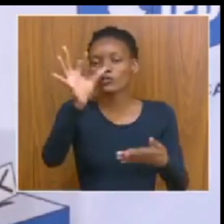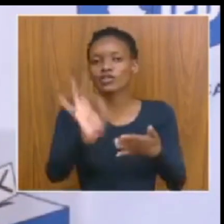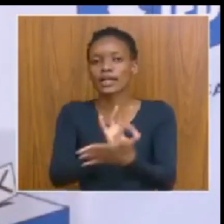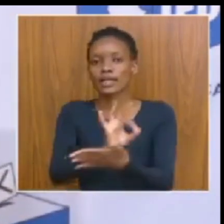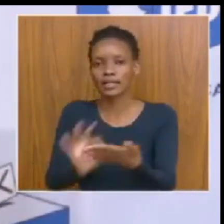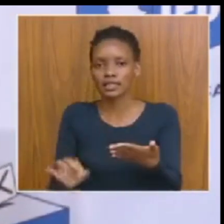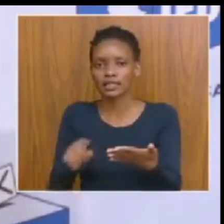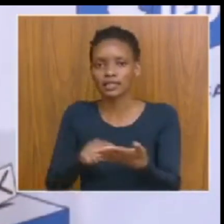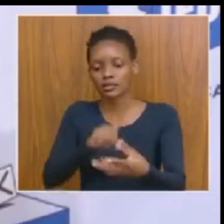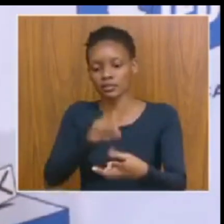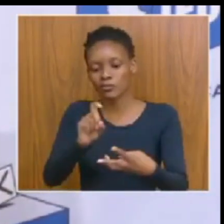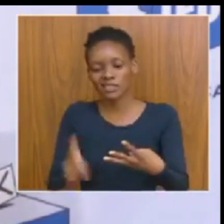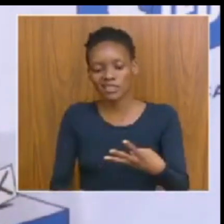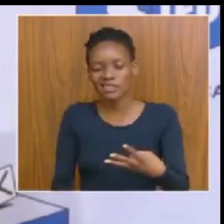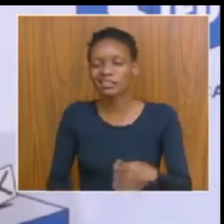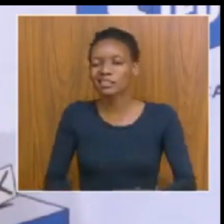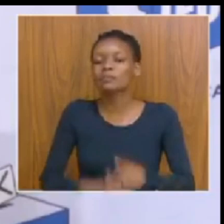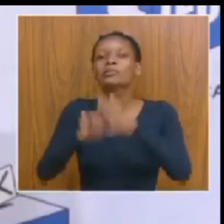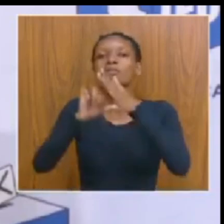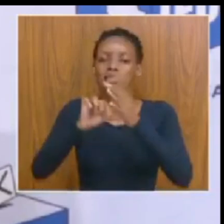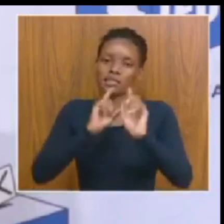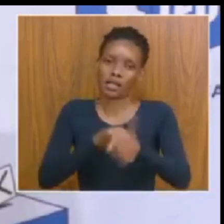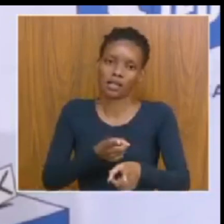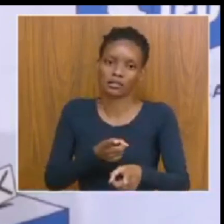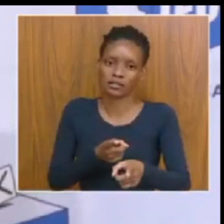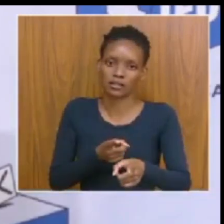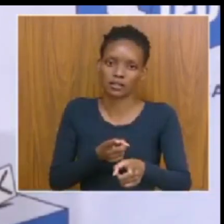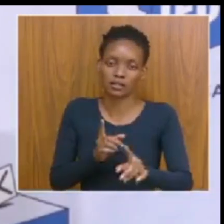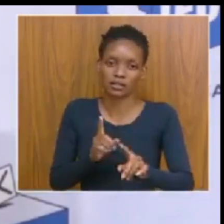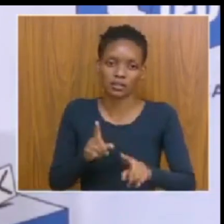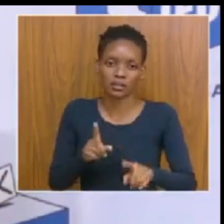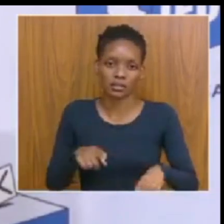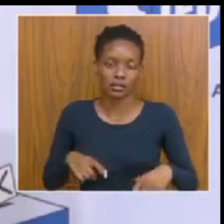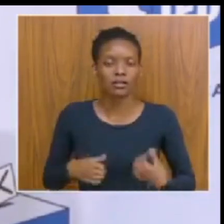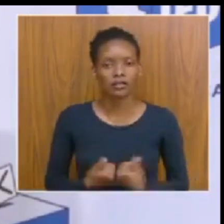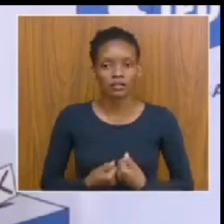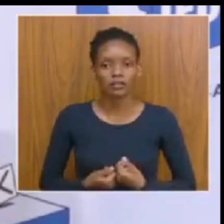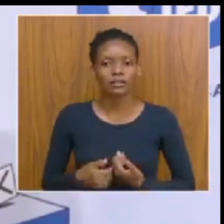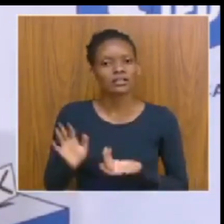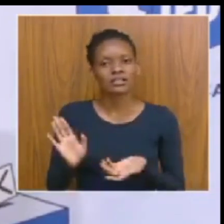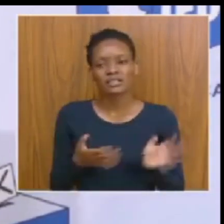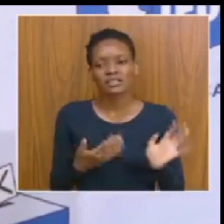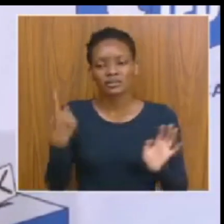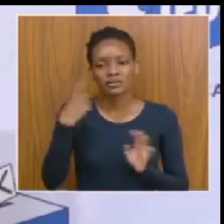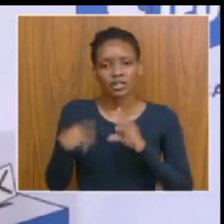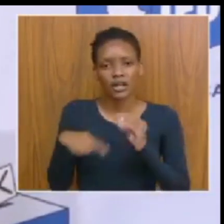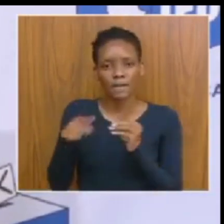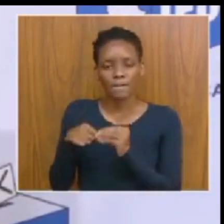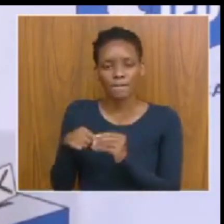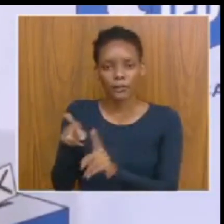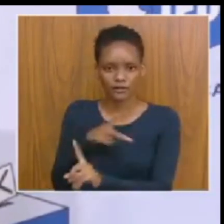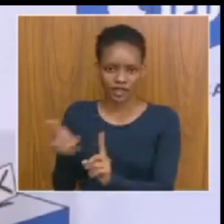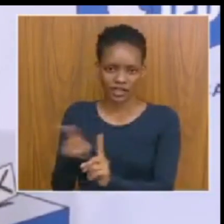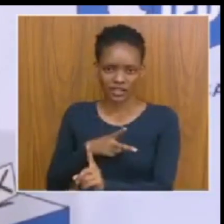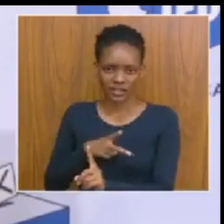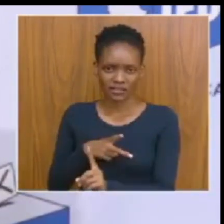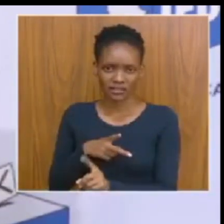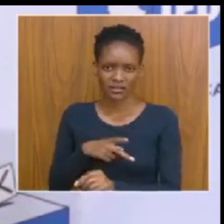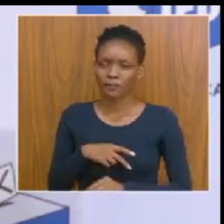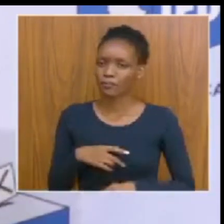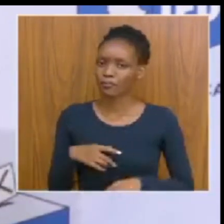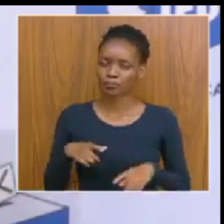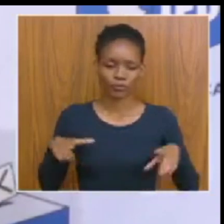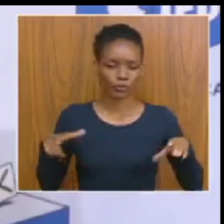elections. Are we not worried about violence? The Commission is always worried where